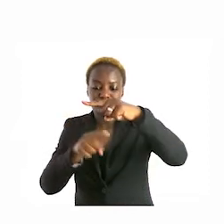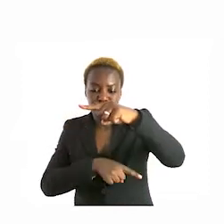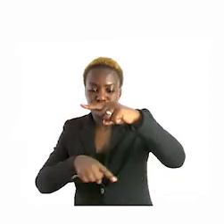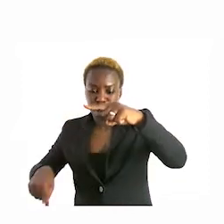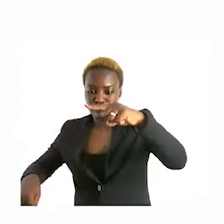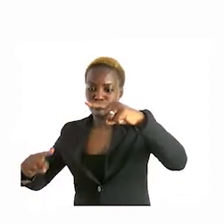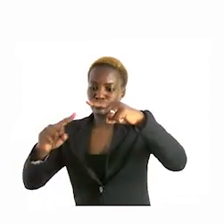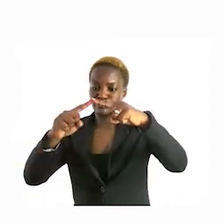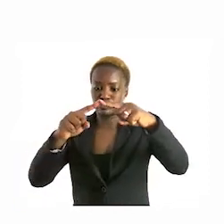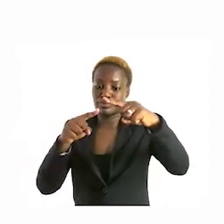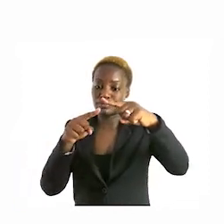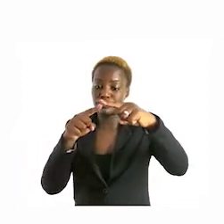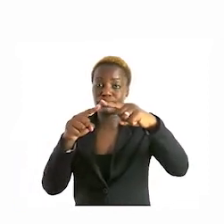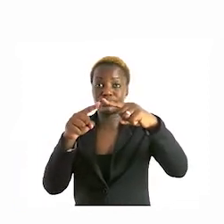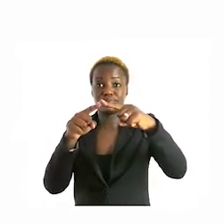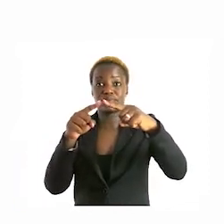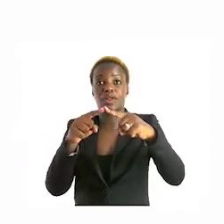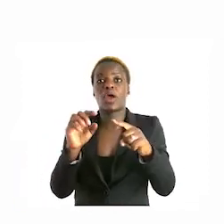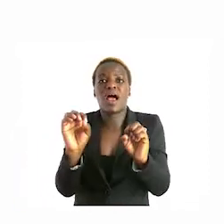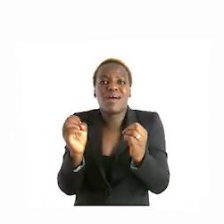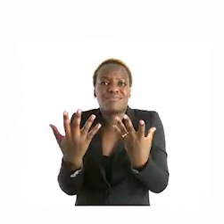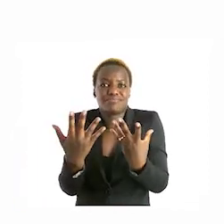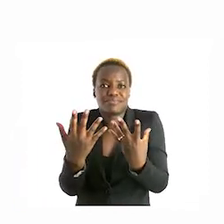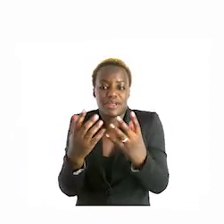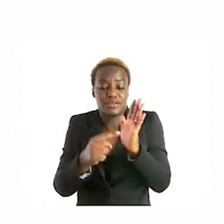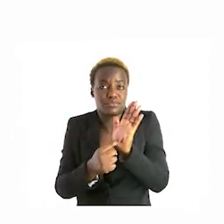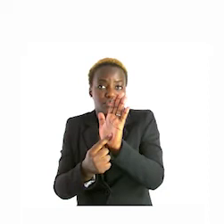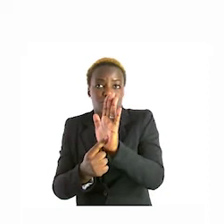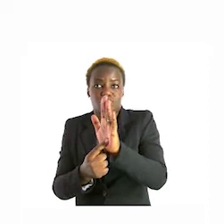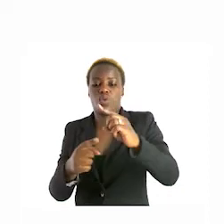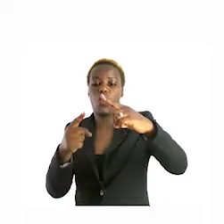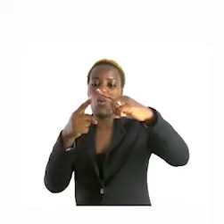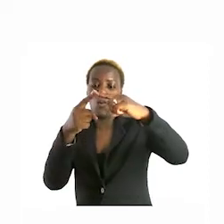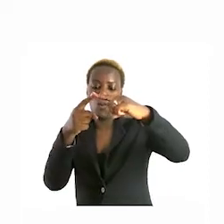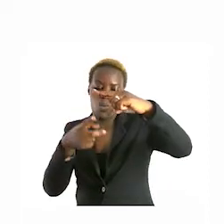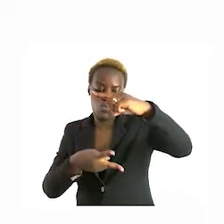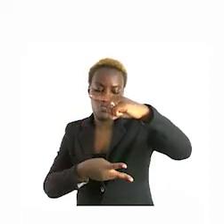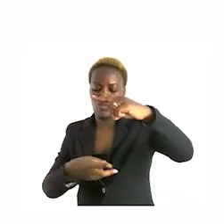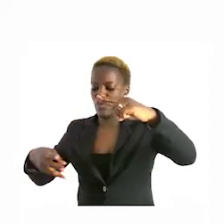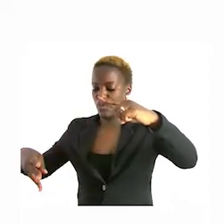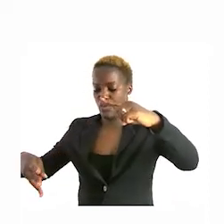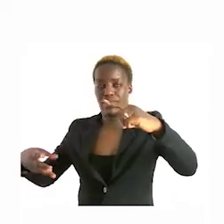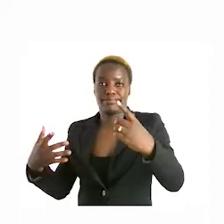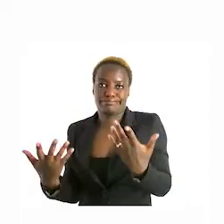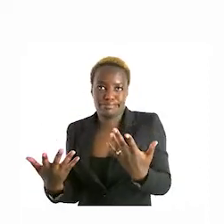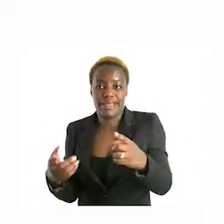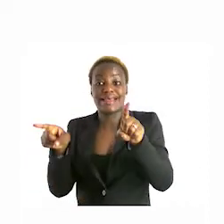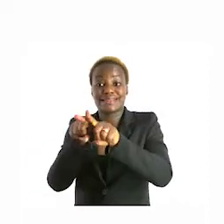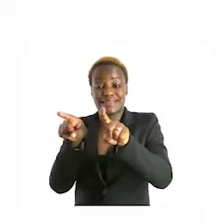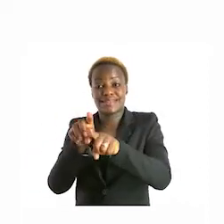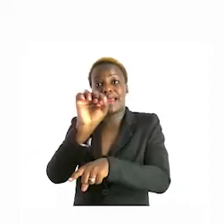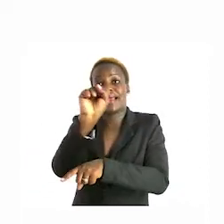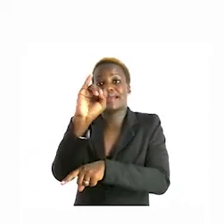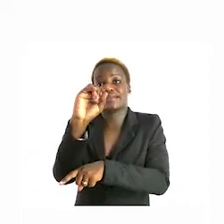if it has. Then you indicate for me with a number how many corners a circle has as well as how many sides a